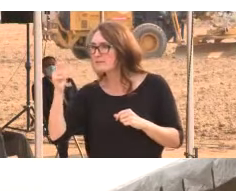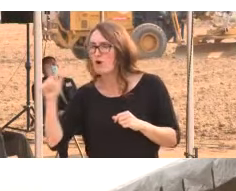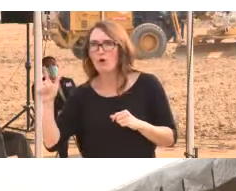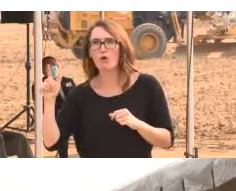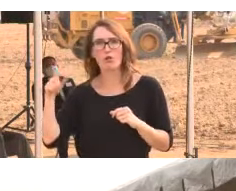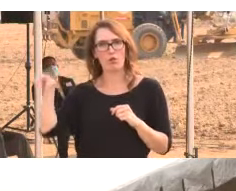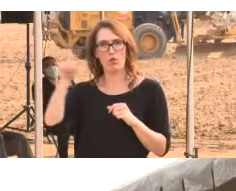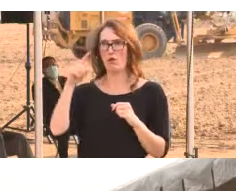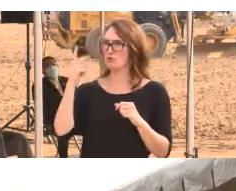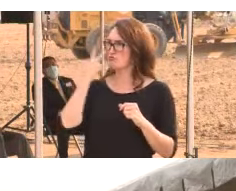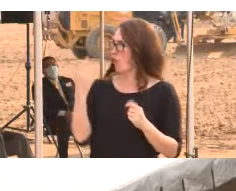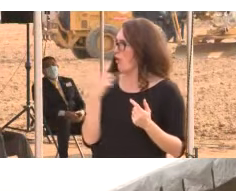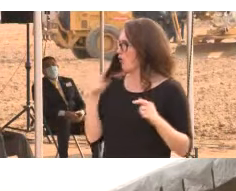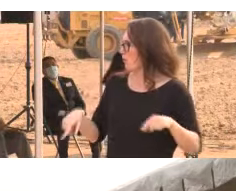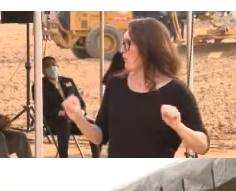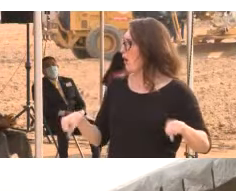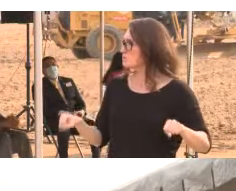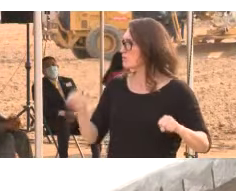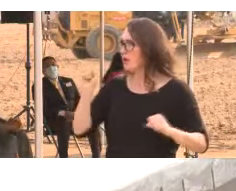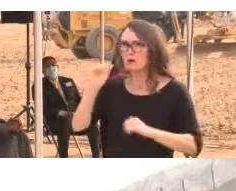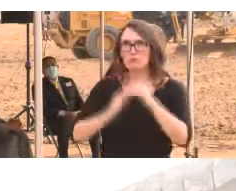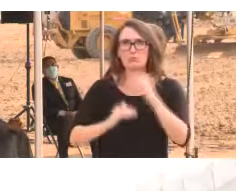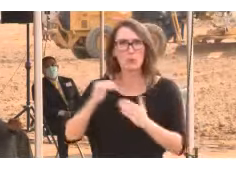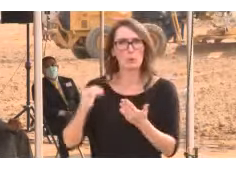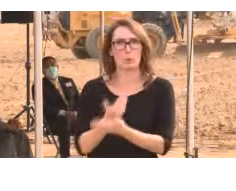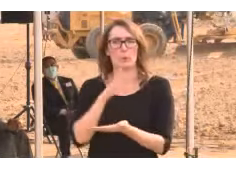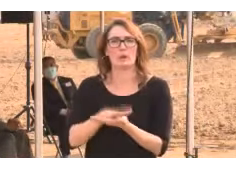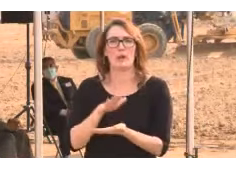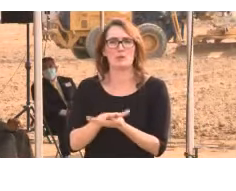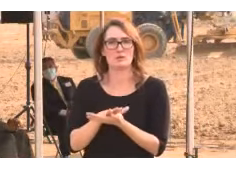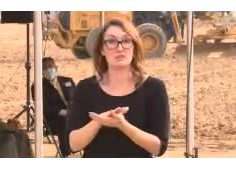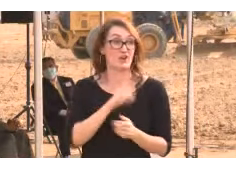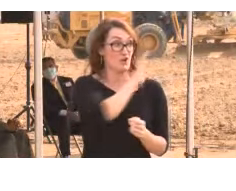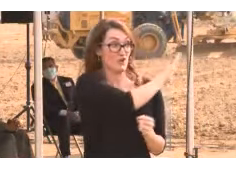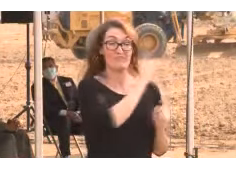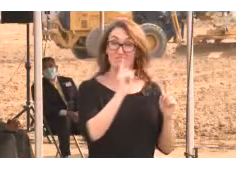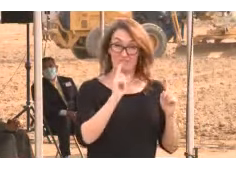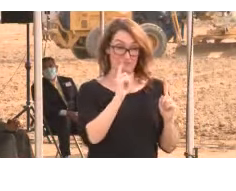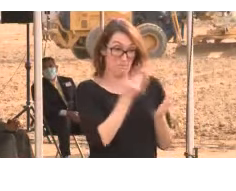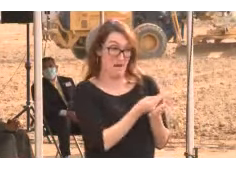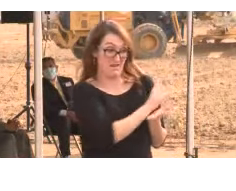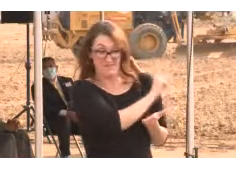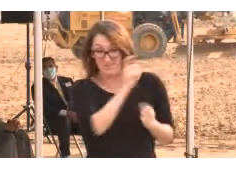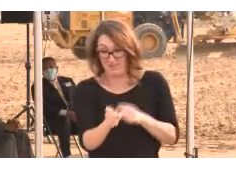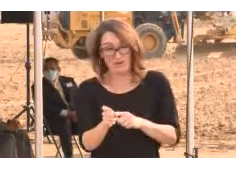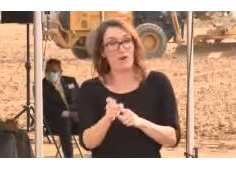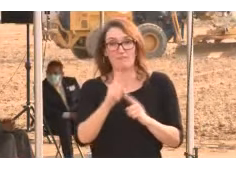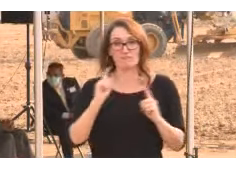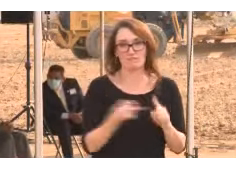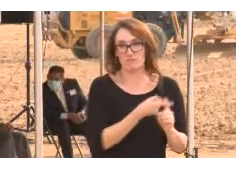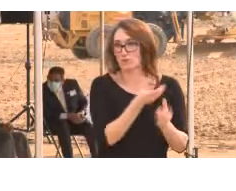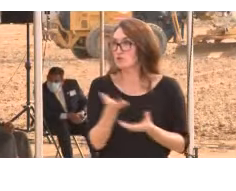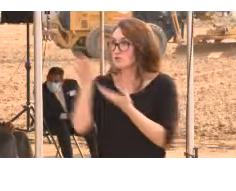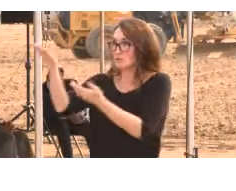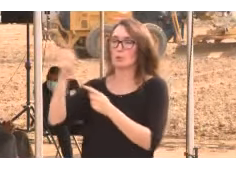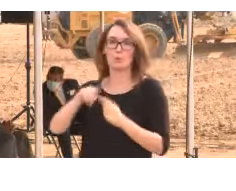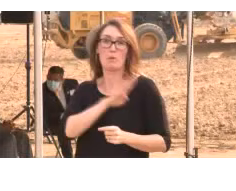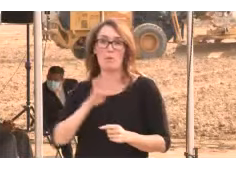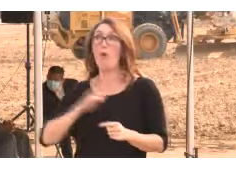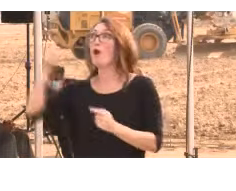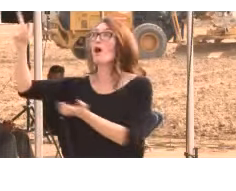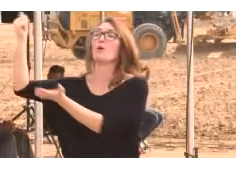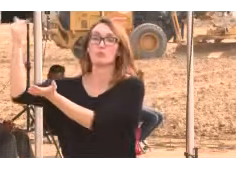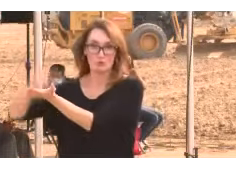this area as a new campus. Your donation was the first taken to the State Center Community College Board for approval. And